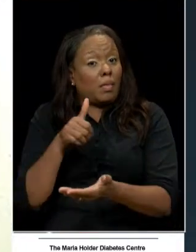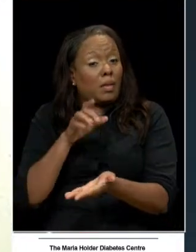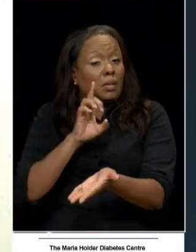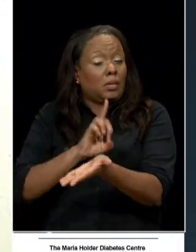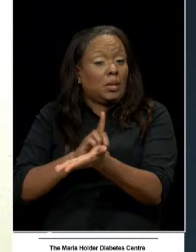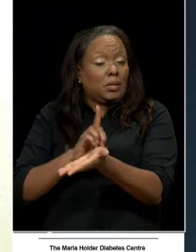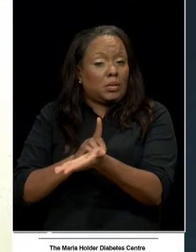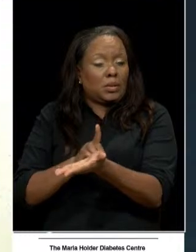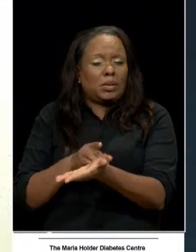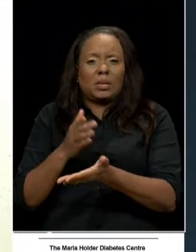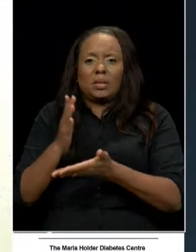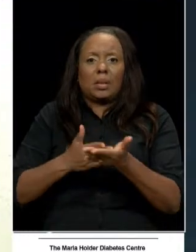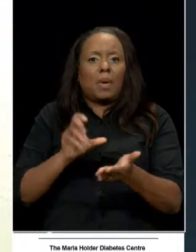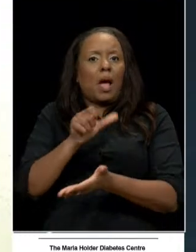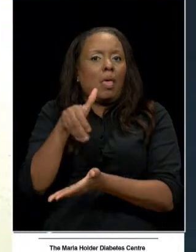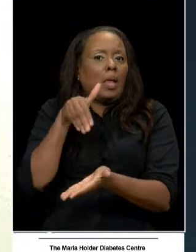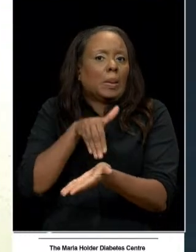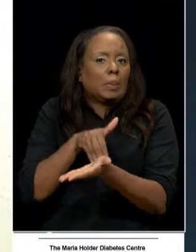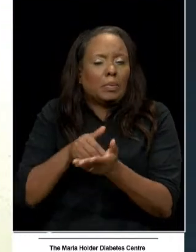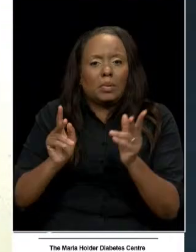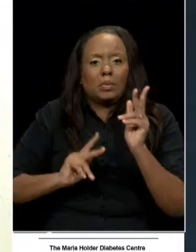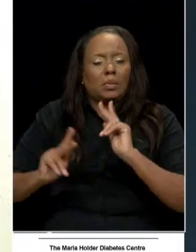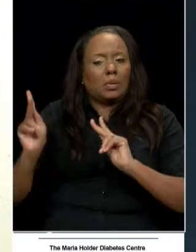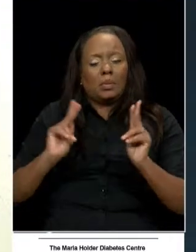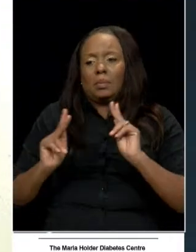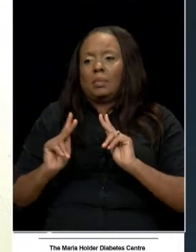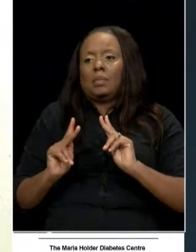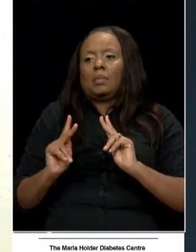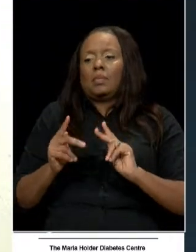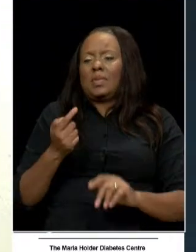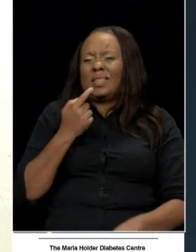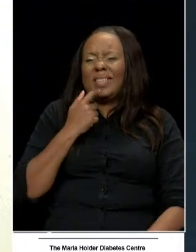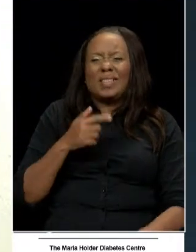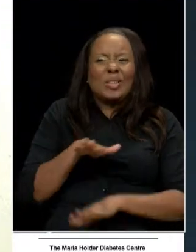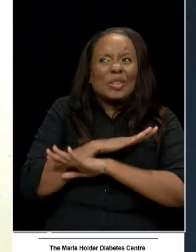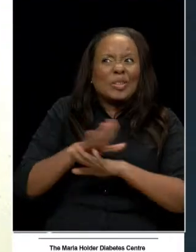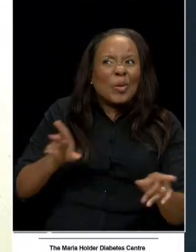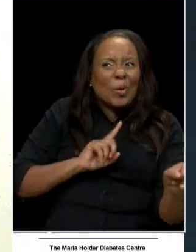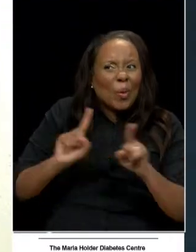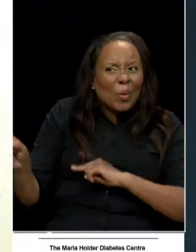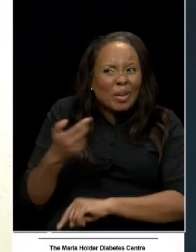they propagate these perceptions, and so it has lived on.